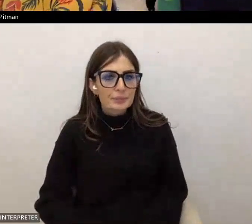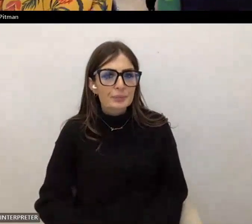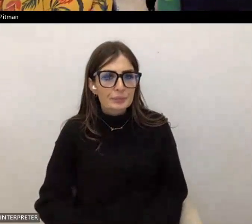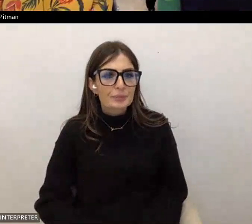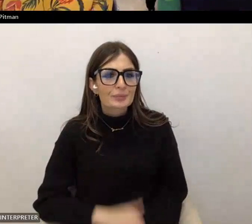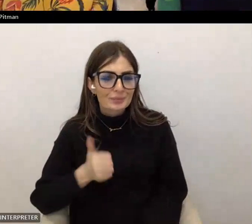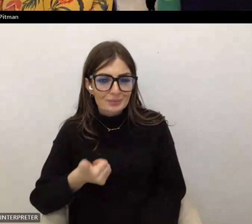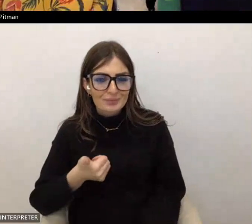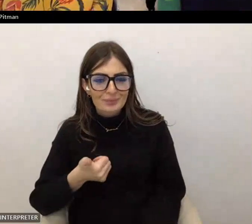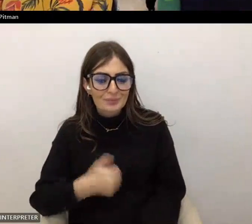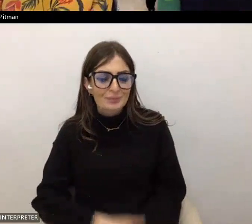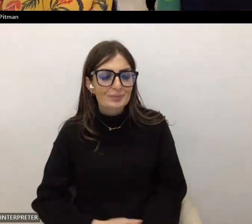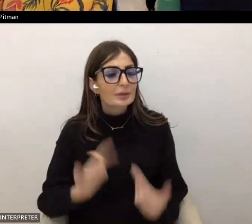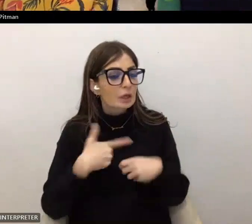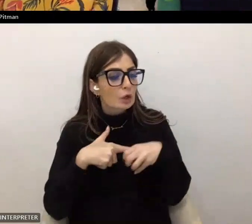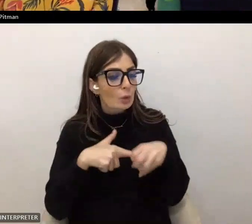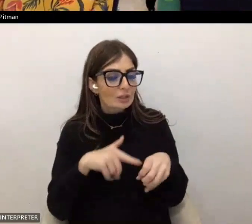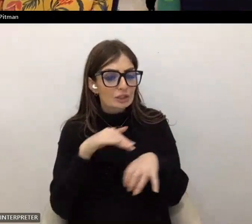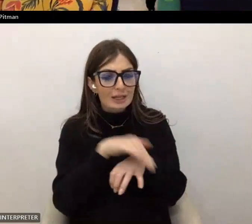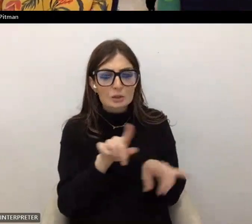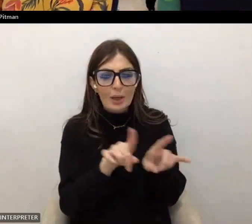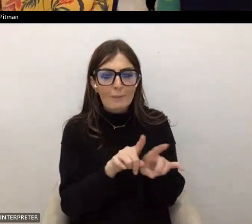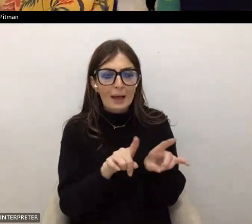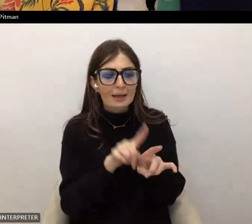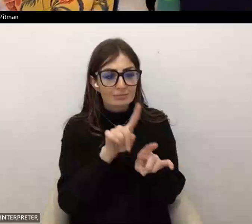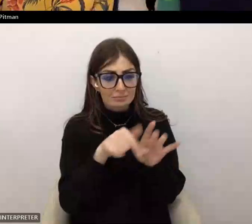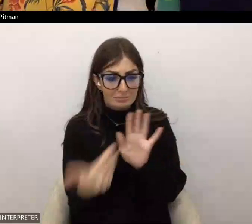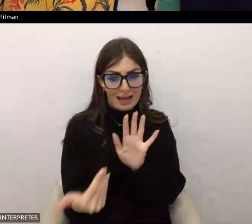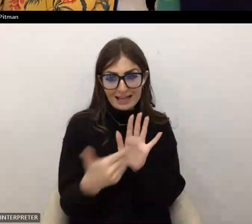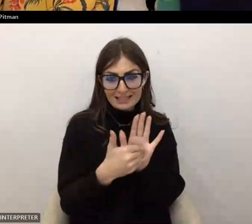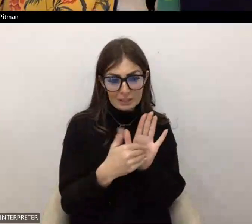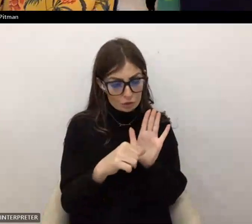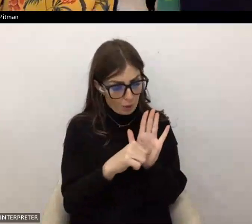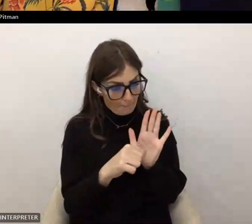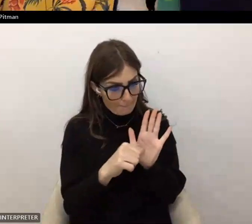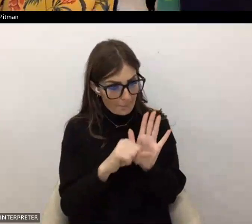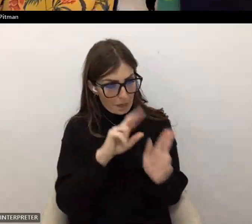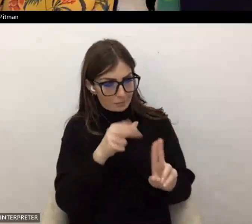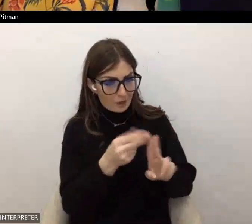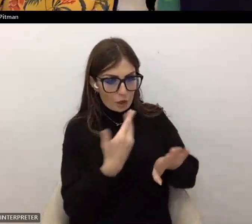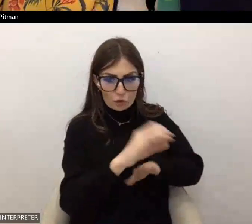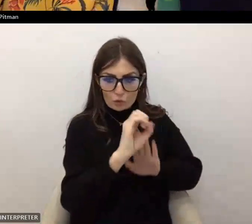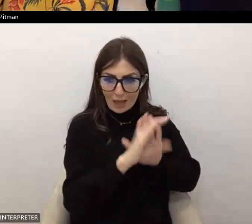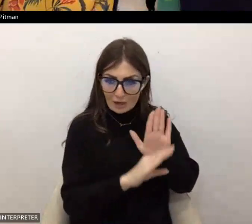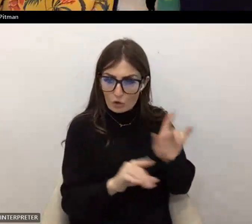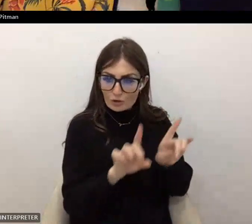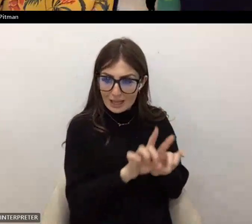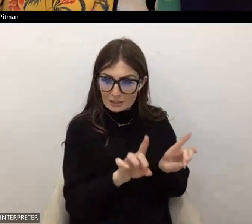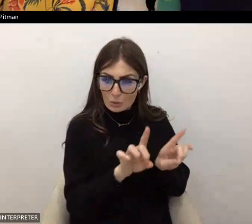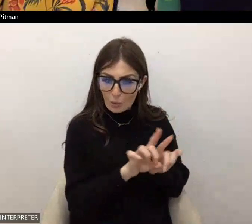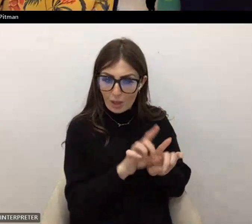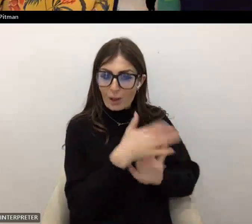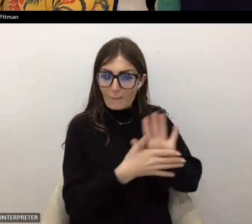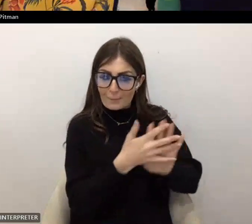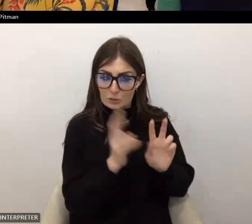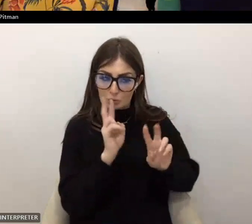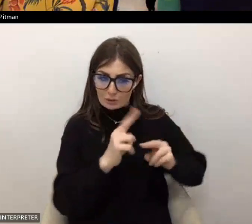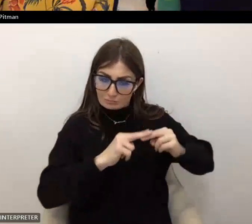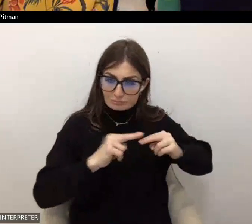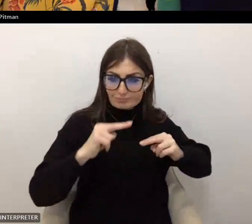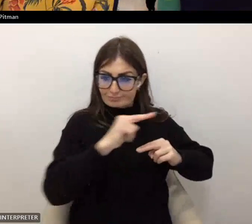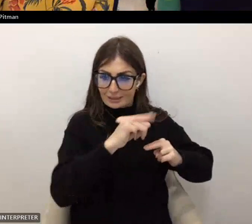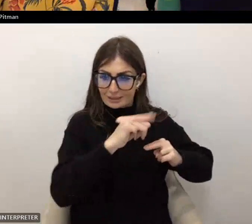Right. There's a question, is there additional money attached to the new categories? Will we see an increase in